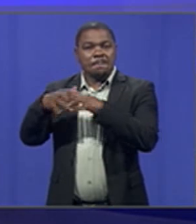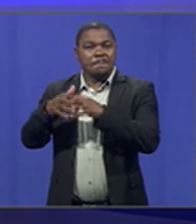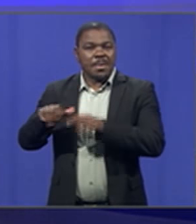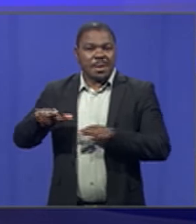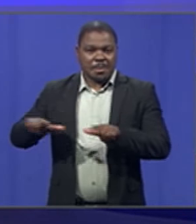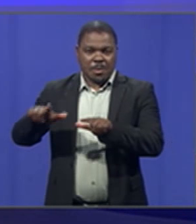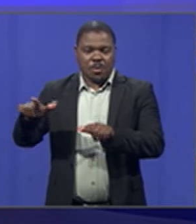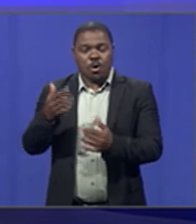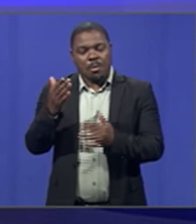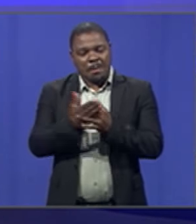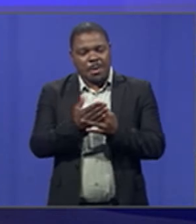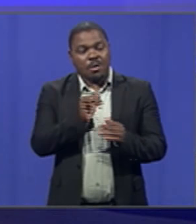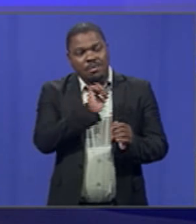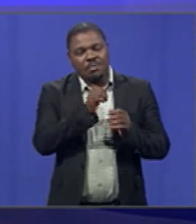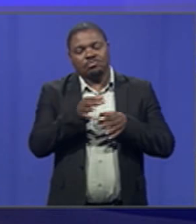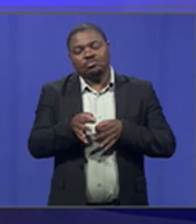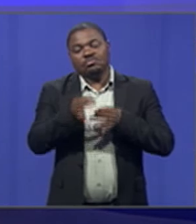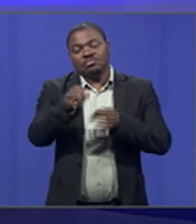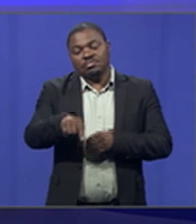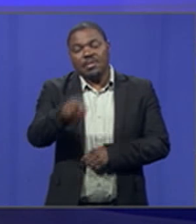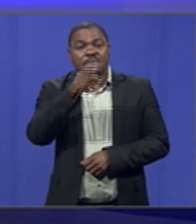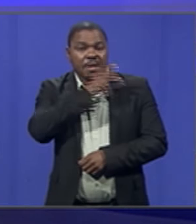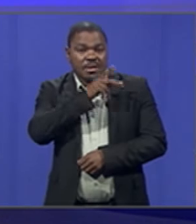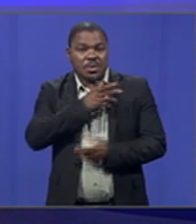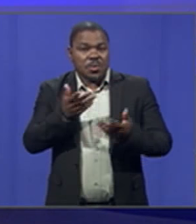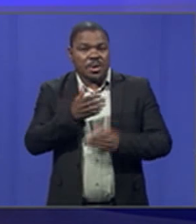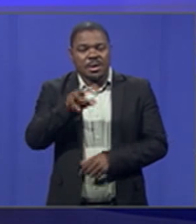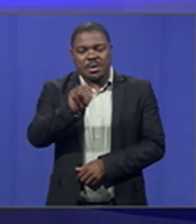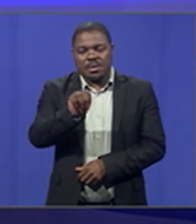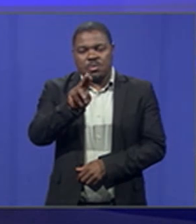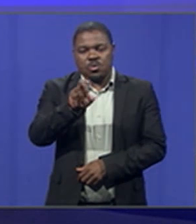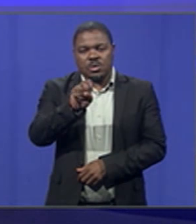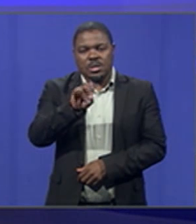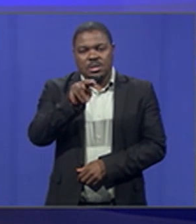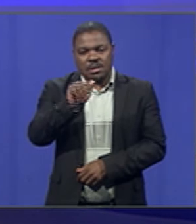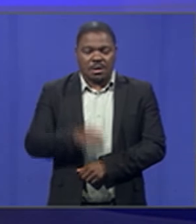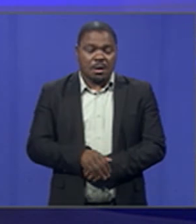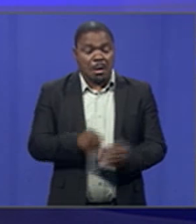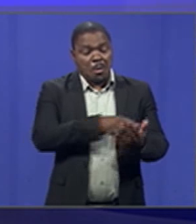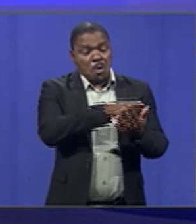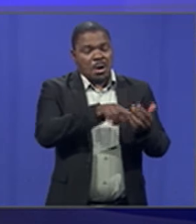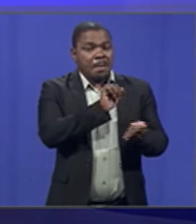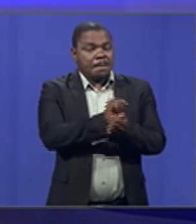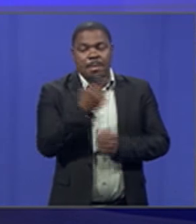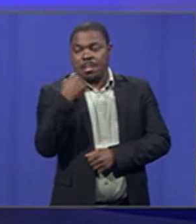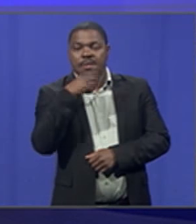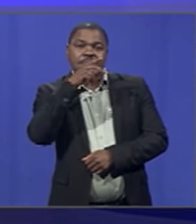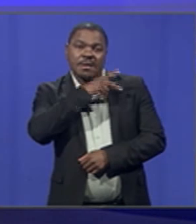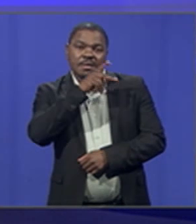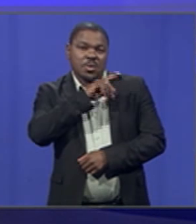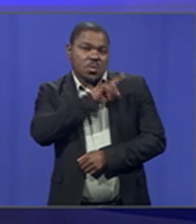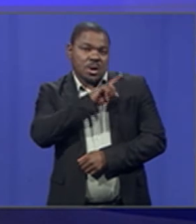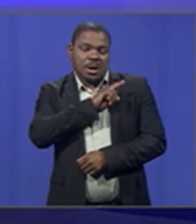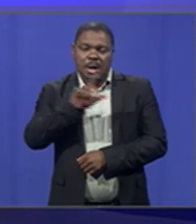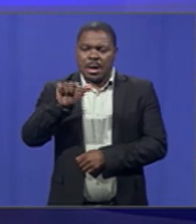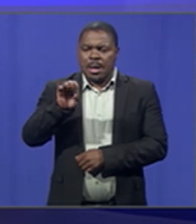Limpopo e buseditswe morago go fitlha la botlhano kwa kgotlatshekelo ya magistrata ya Musina. Setlhopha seno se tshwere ka la botlhano o fetileng morago ga